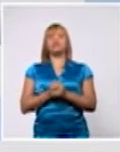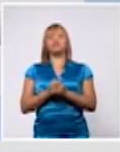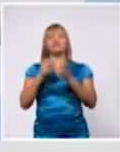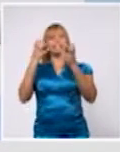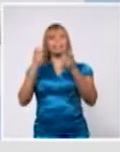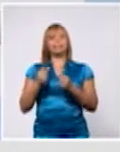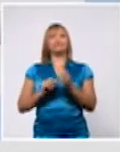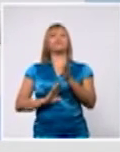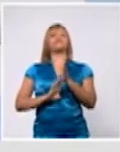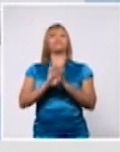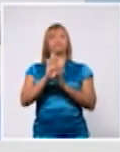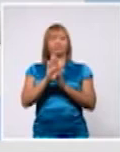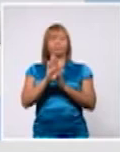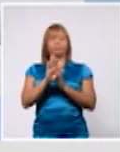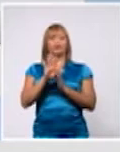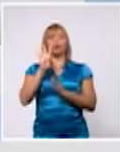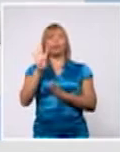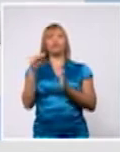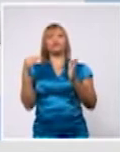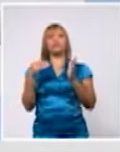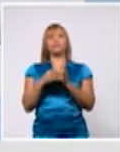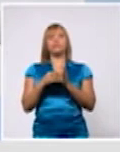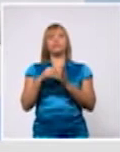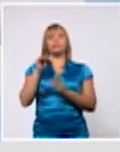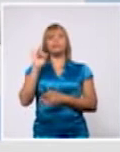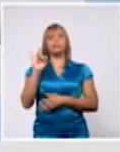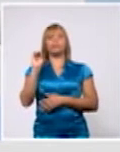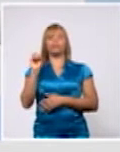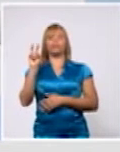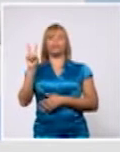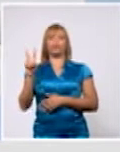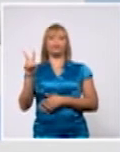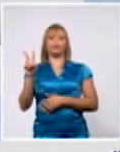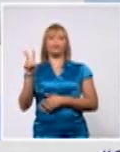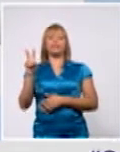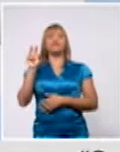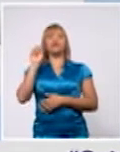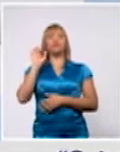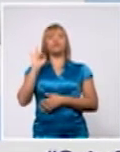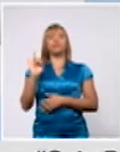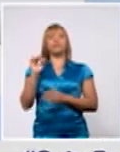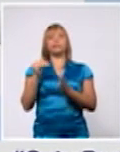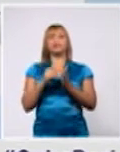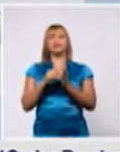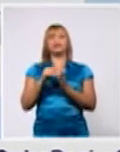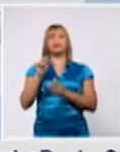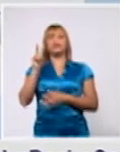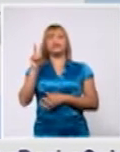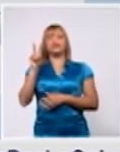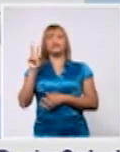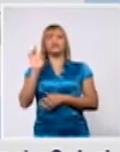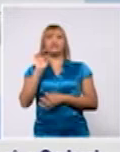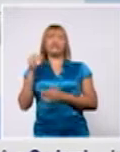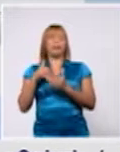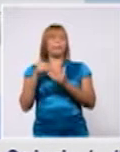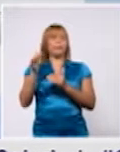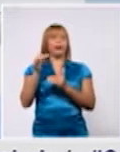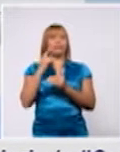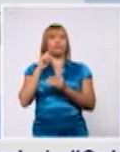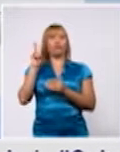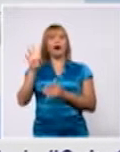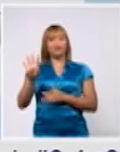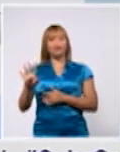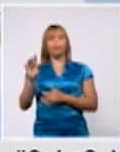54.04%, are from the Americas, meaning that, just as we have seen over recent weeks, the region continues to be